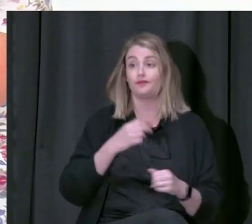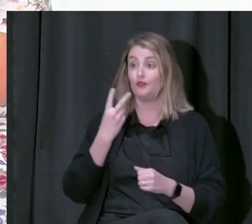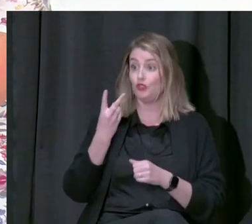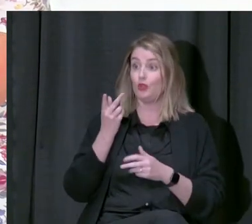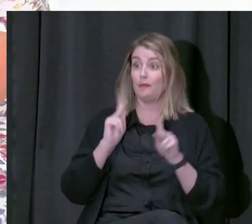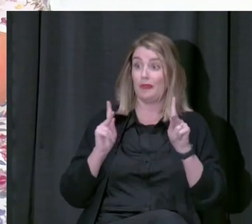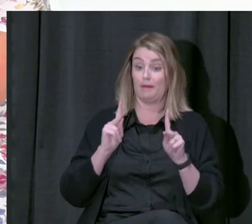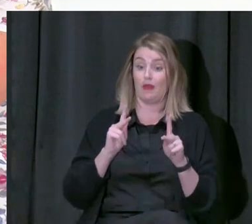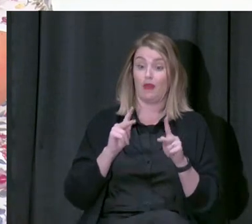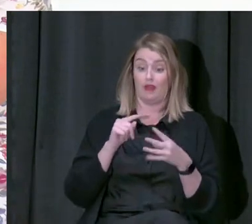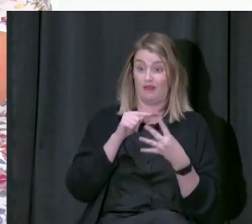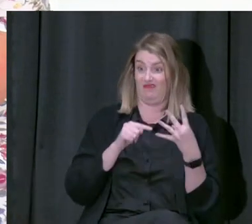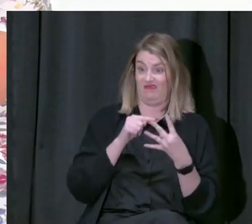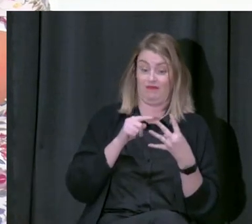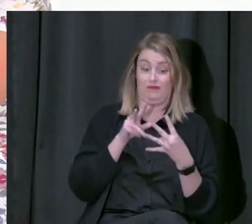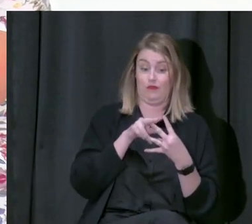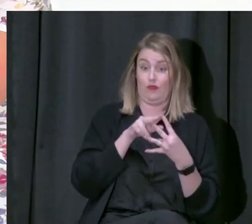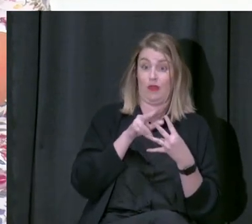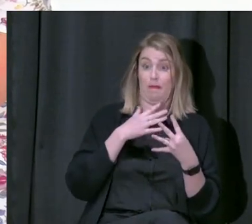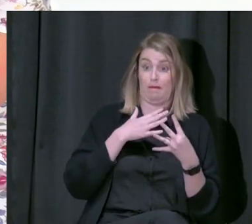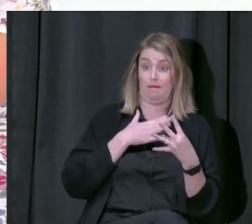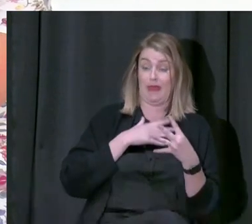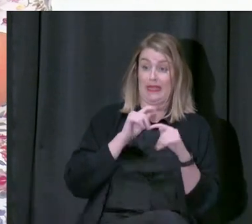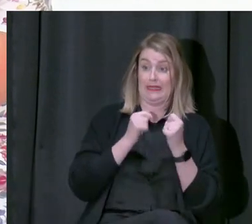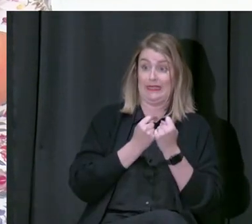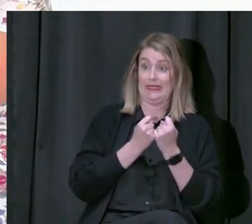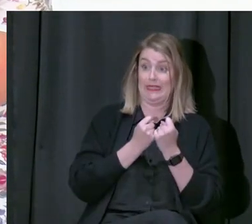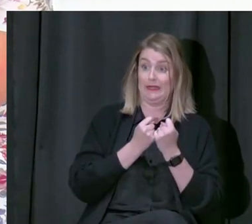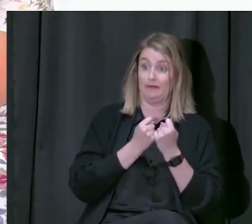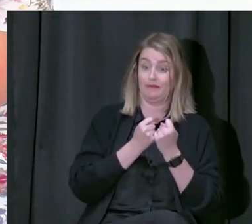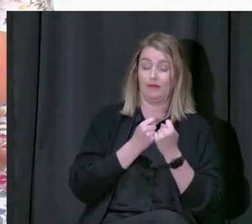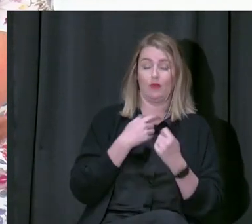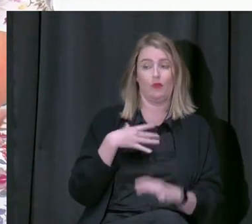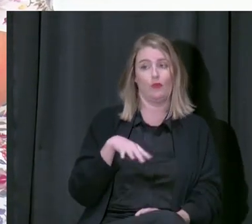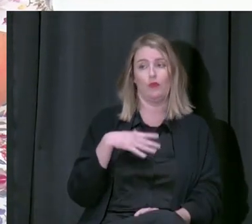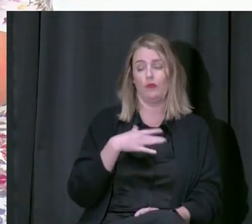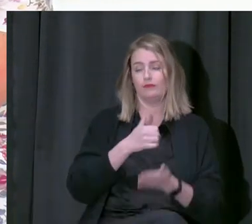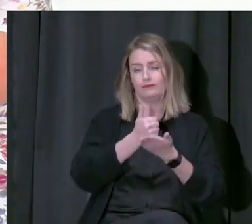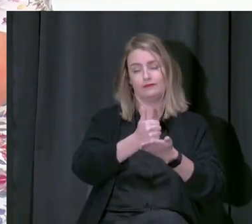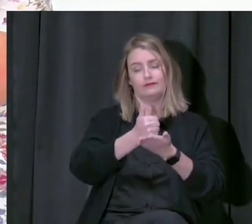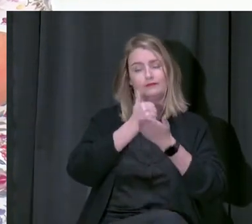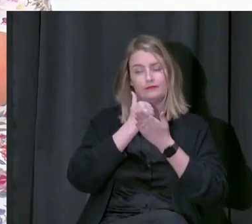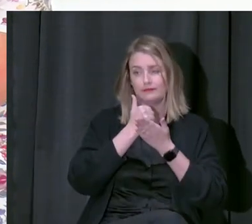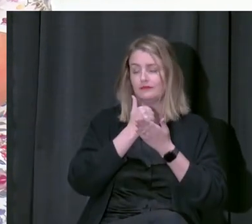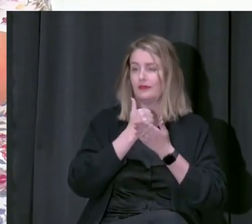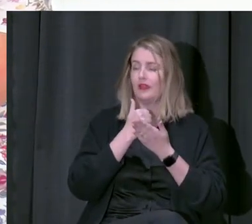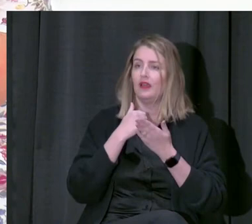team at that time. And there was